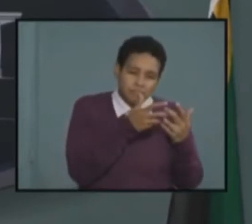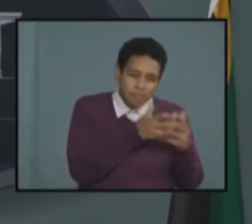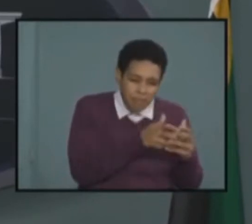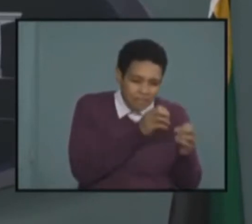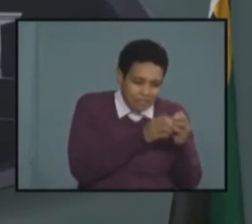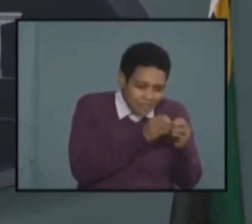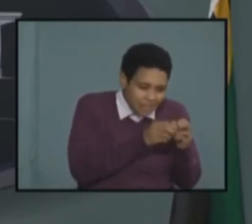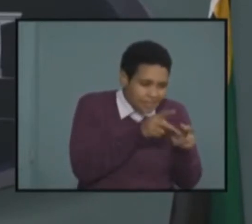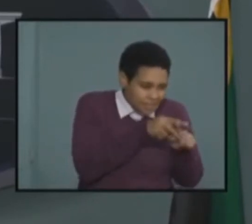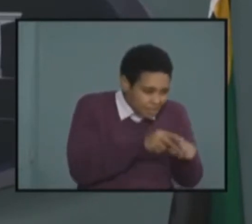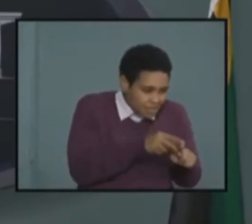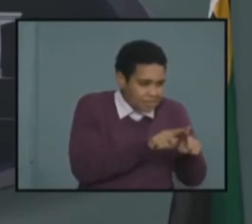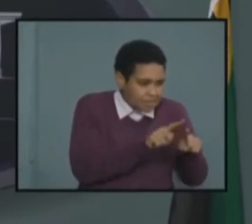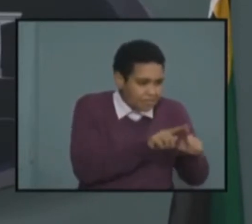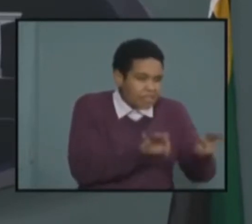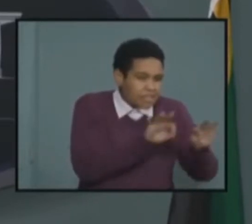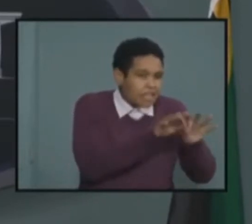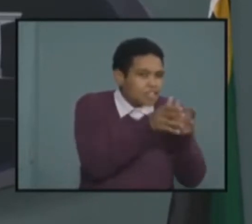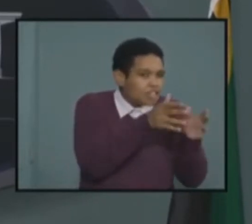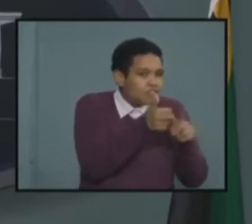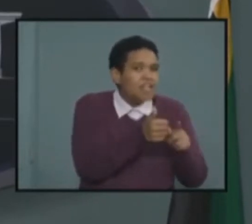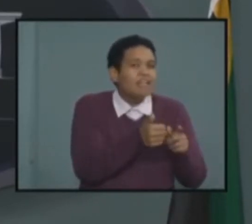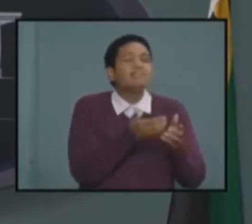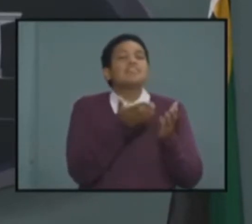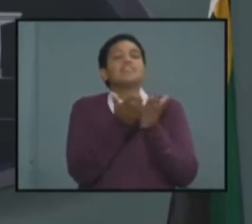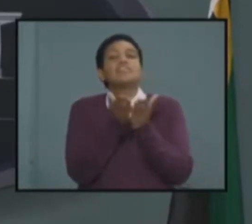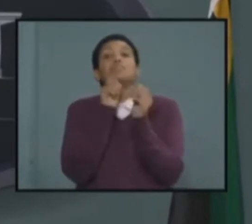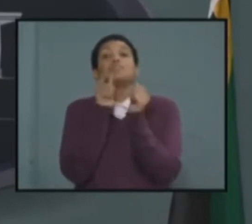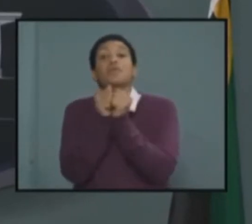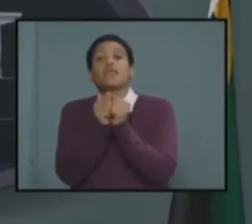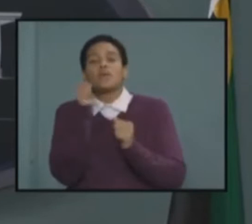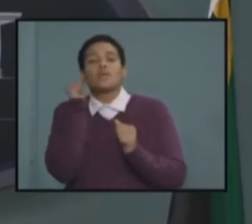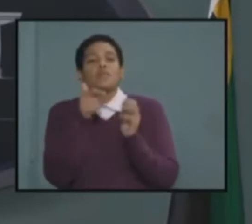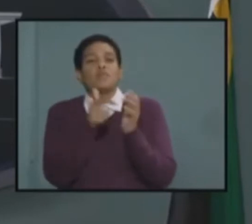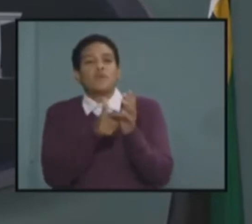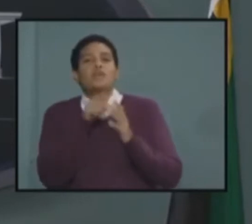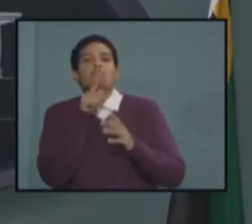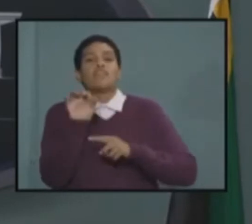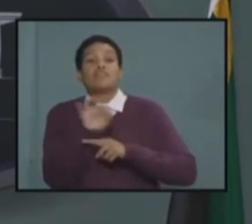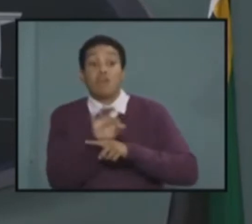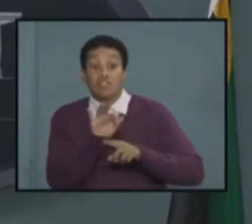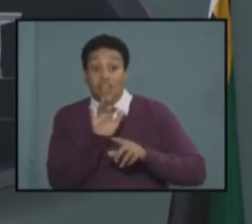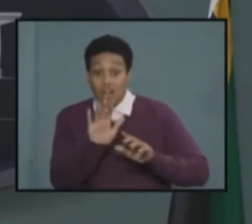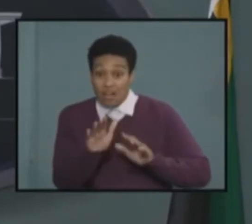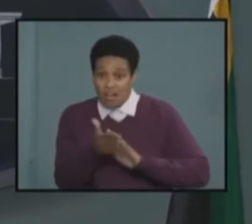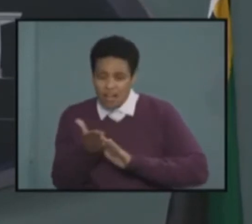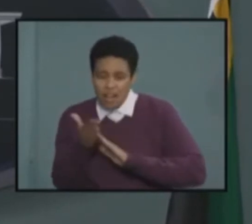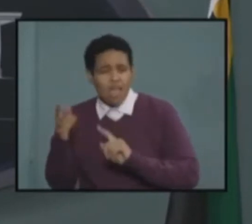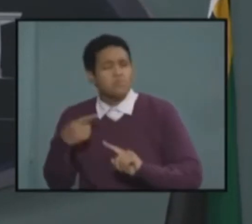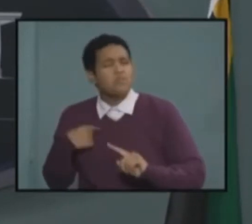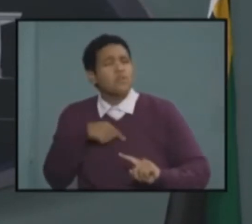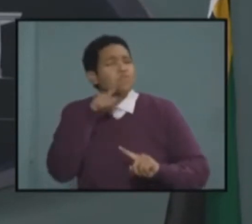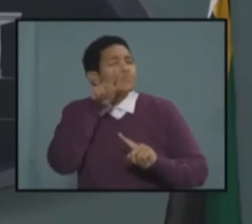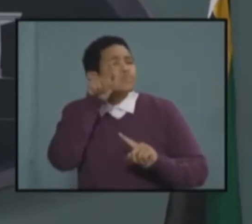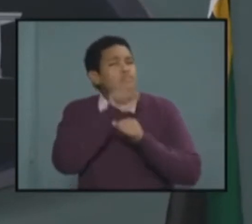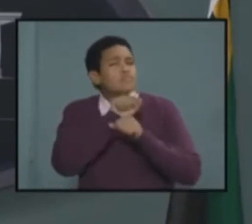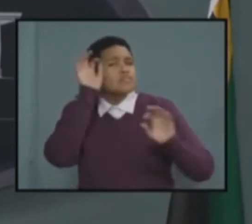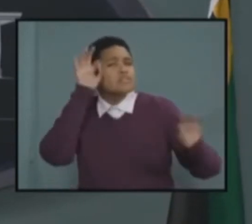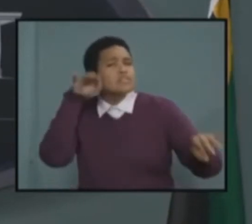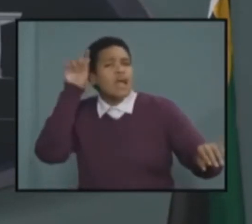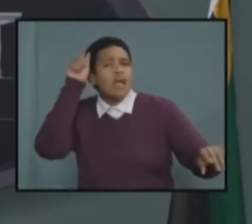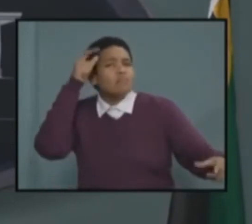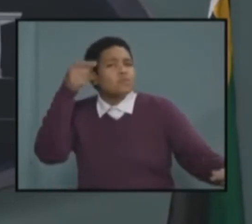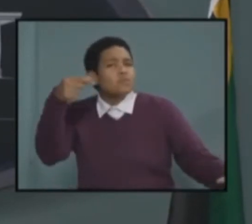essential services of the ship together and functioning. So we have decided as a government